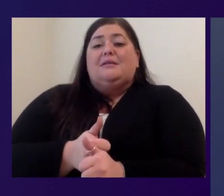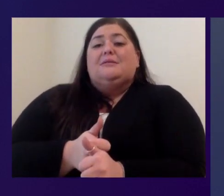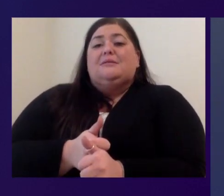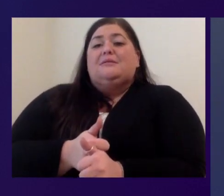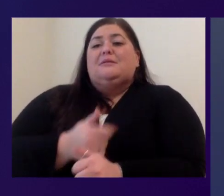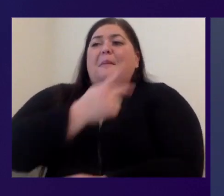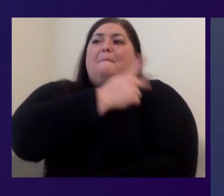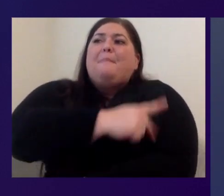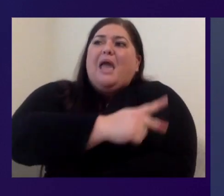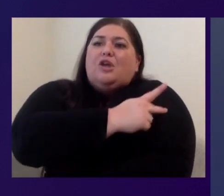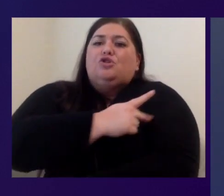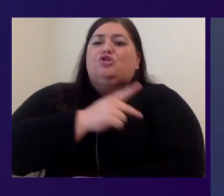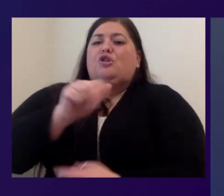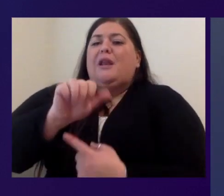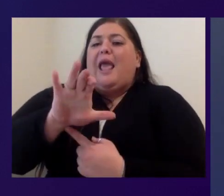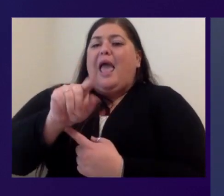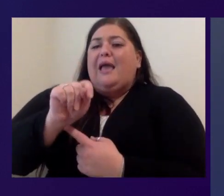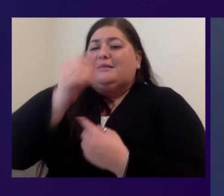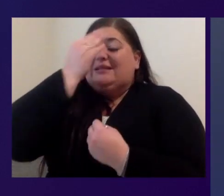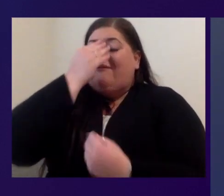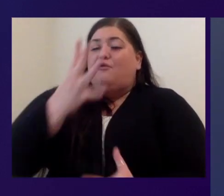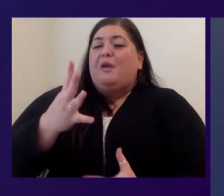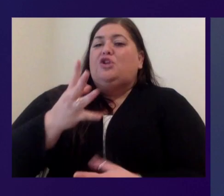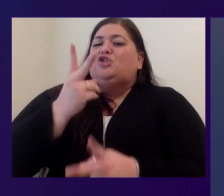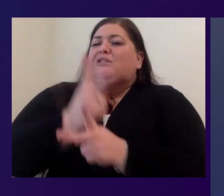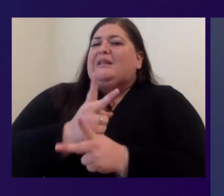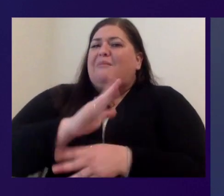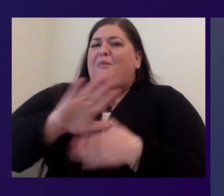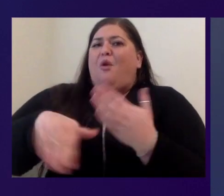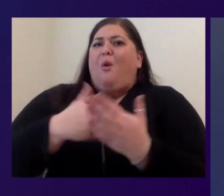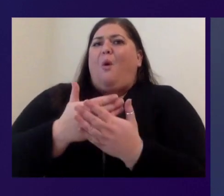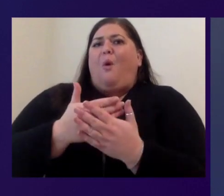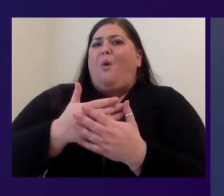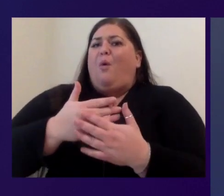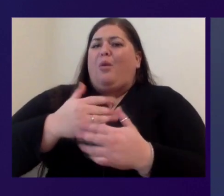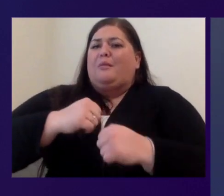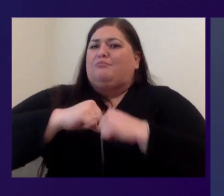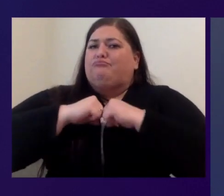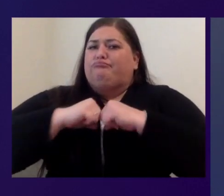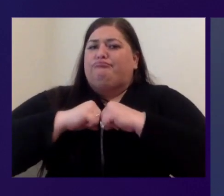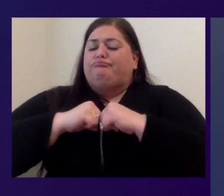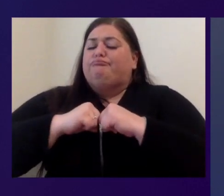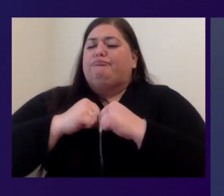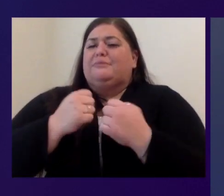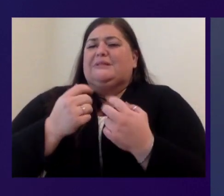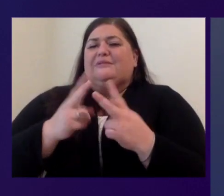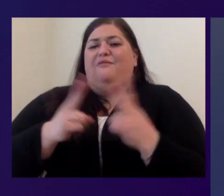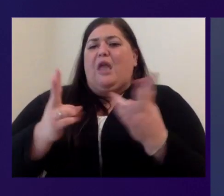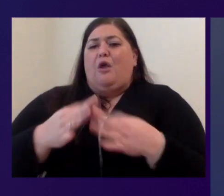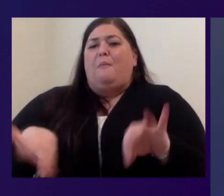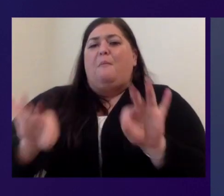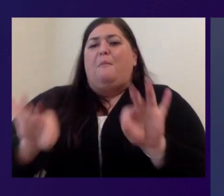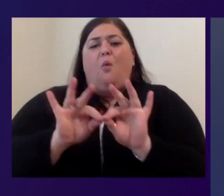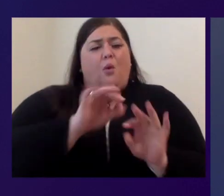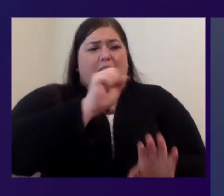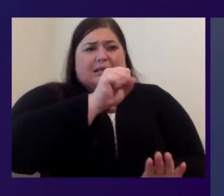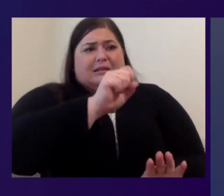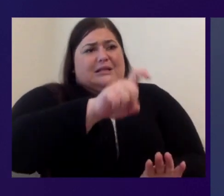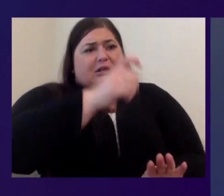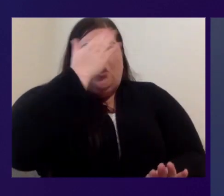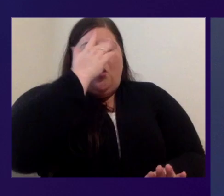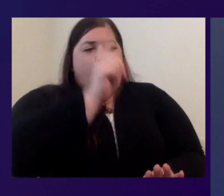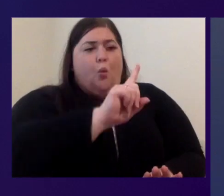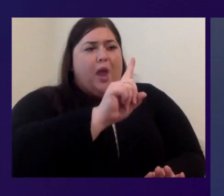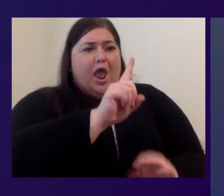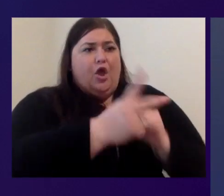information. Keeping that all sequestered is a big deal. Exactly. Yeah, you want control of that data. You want to know exactly where it lives, and like I mentioned before, you want to